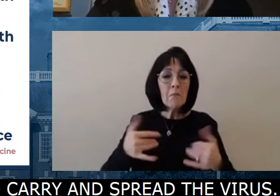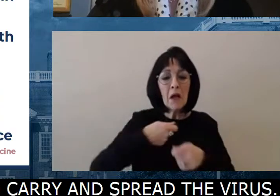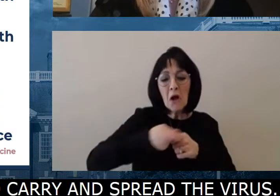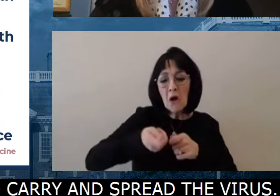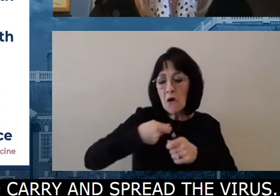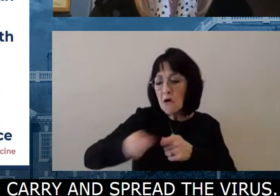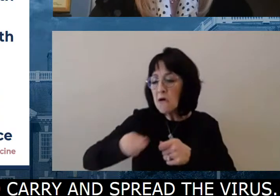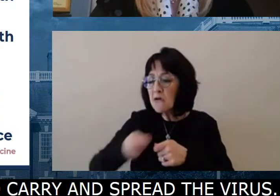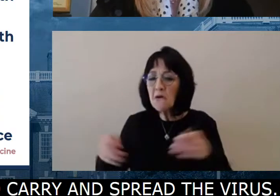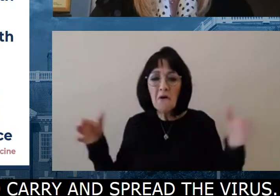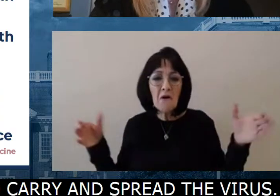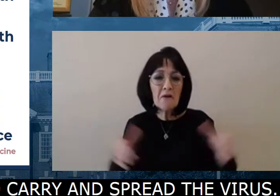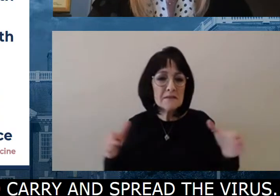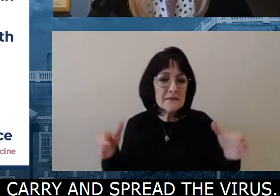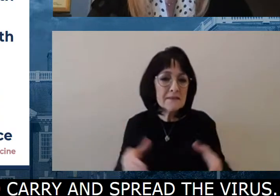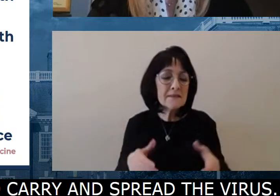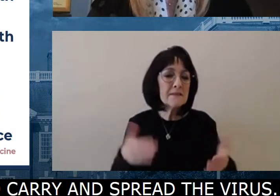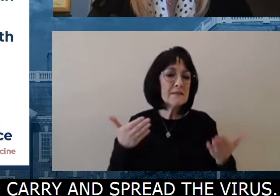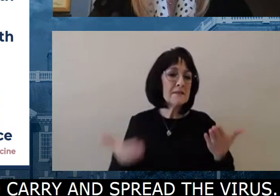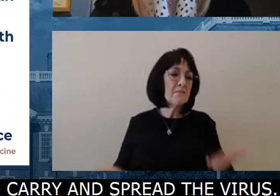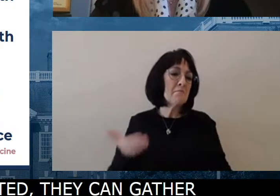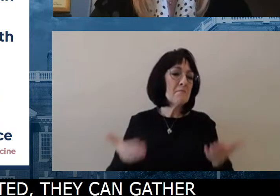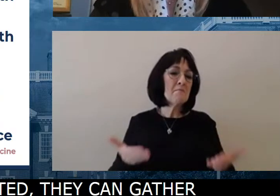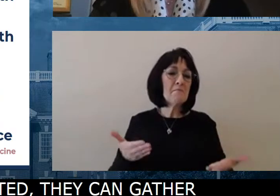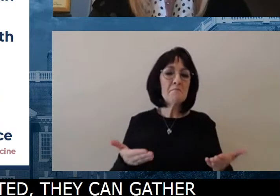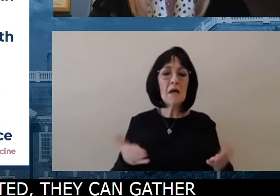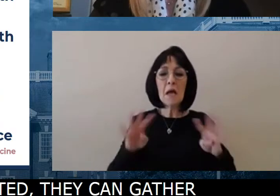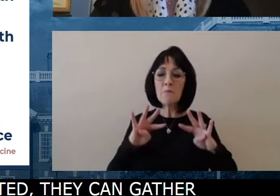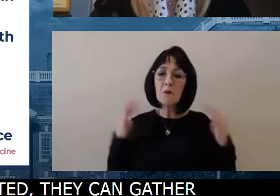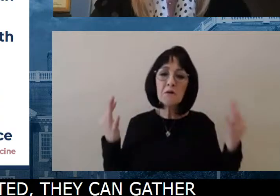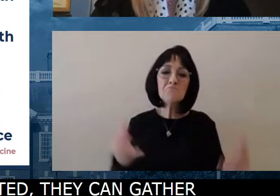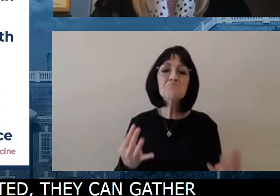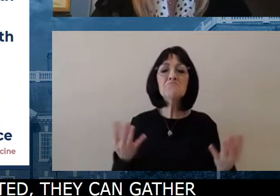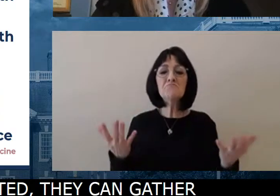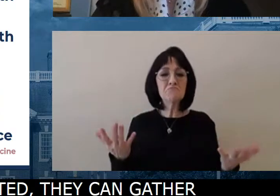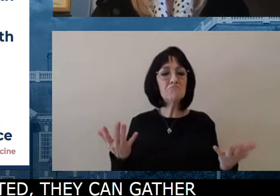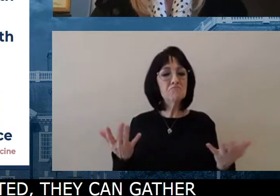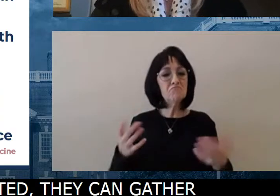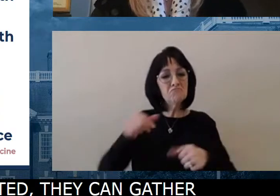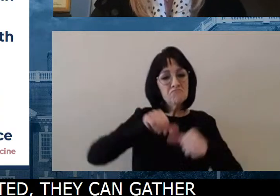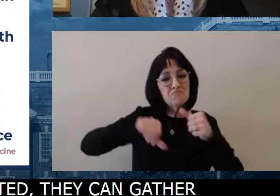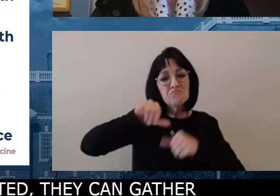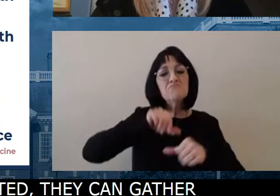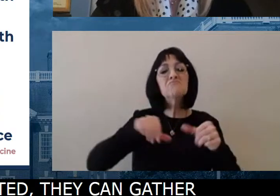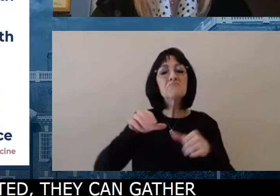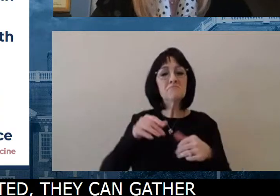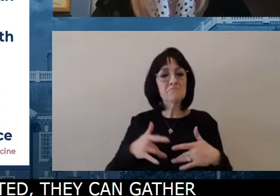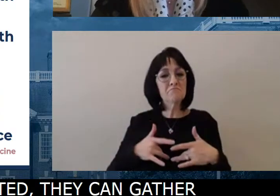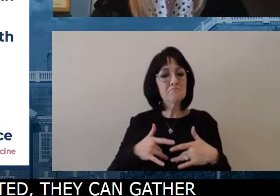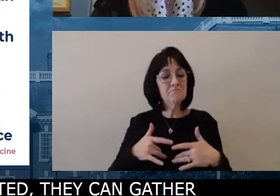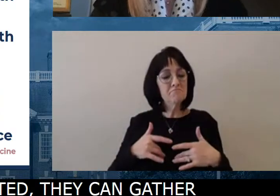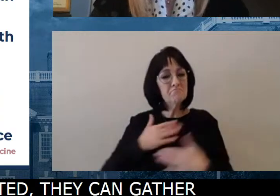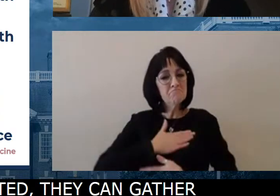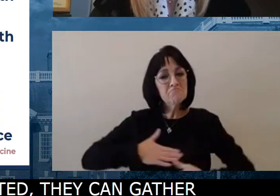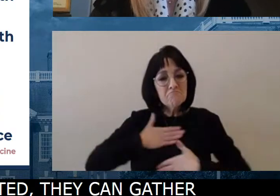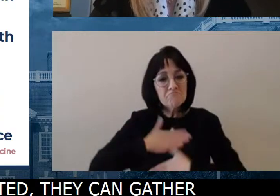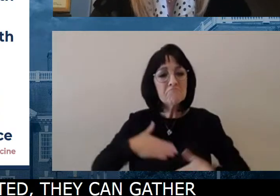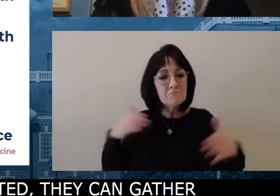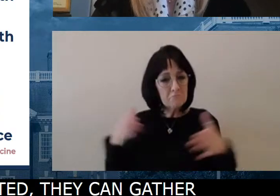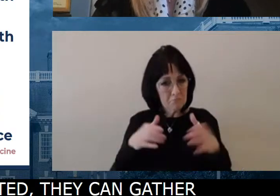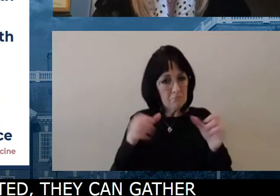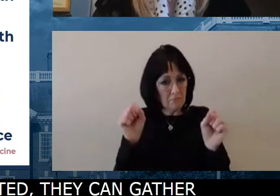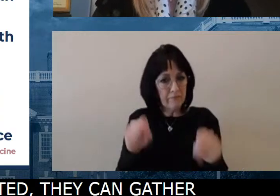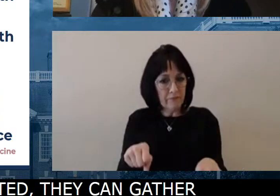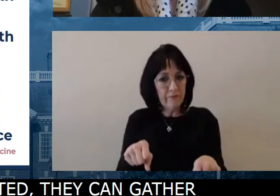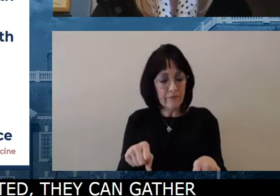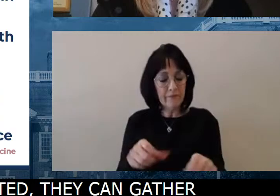or have some kind of special gathering like that. If everybody's fully vaccinated, that's fine. Additionally, if